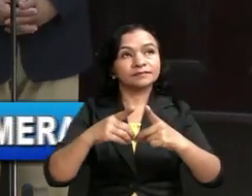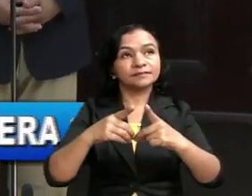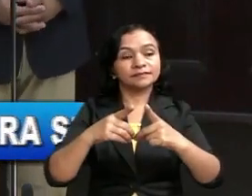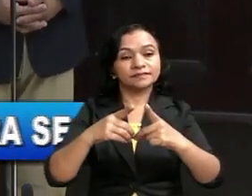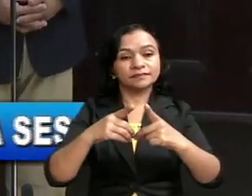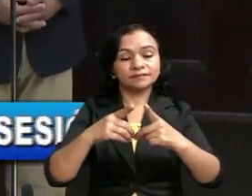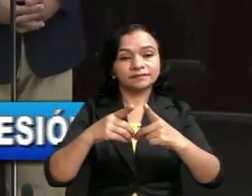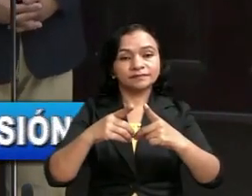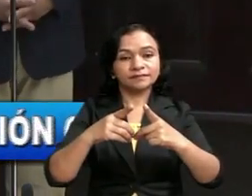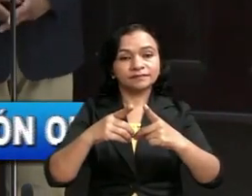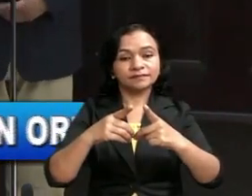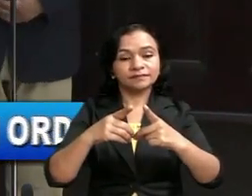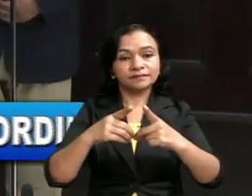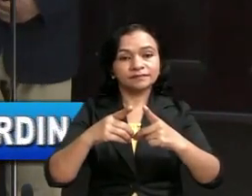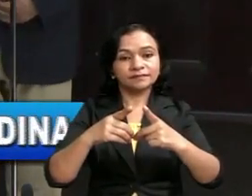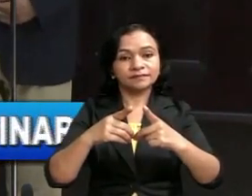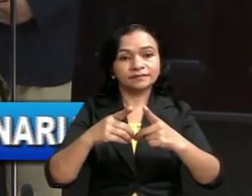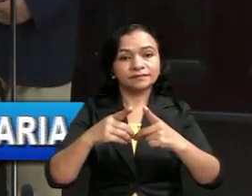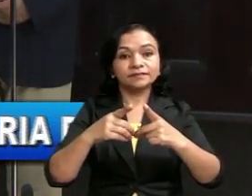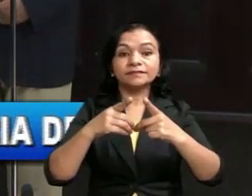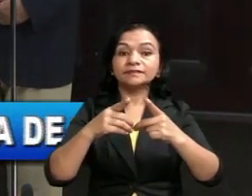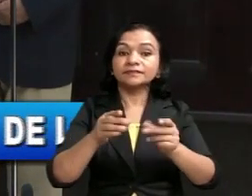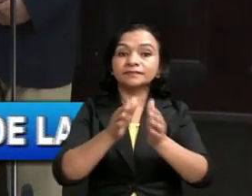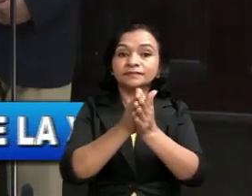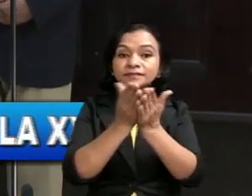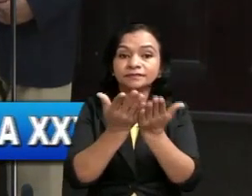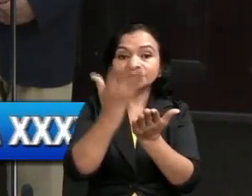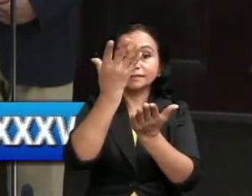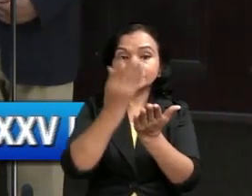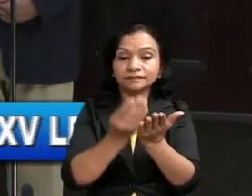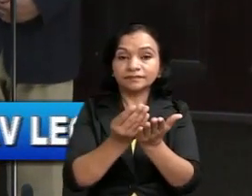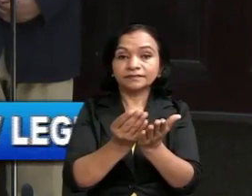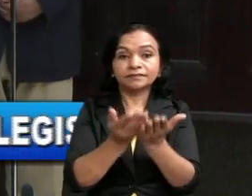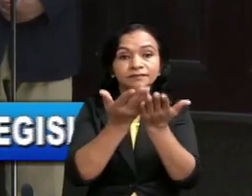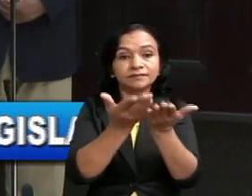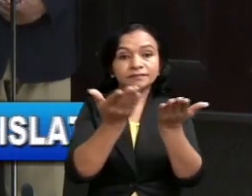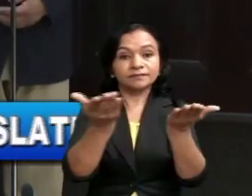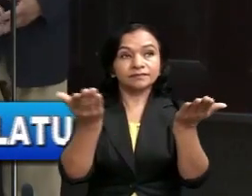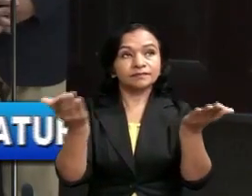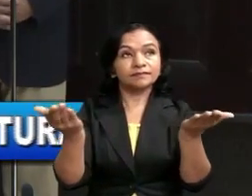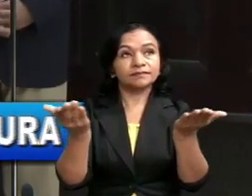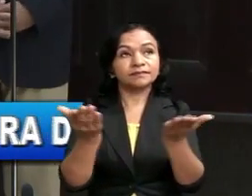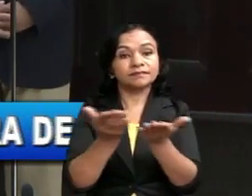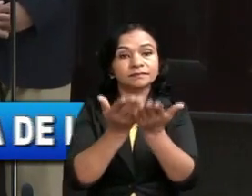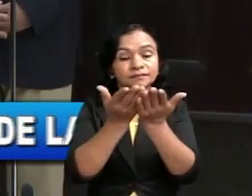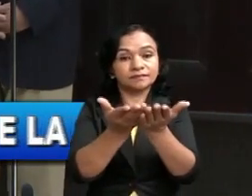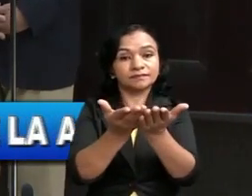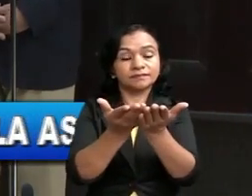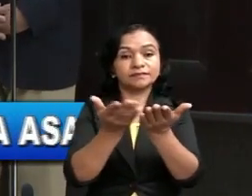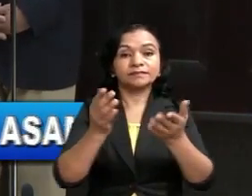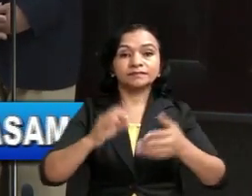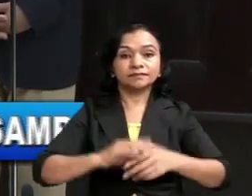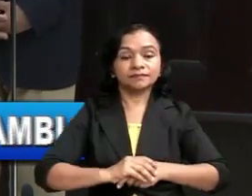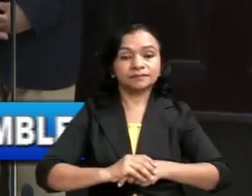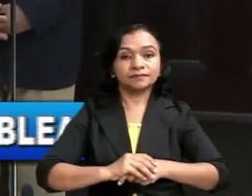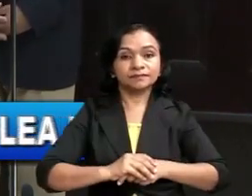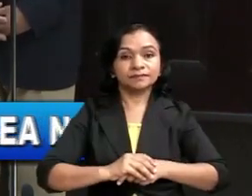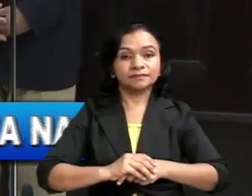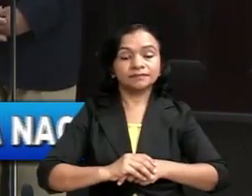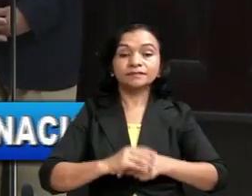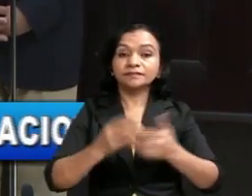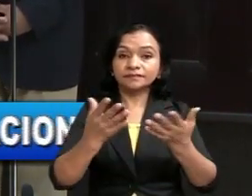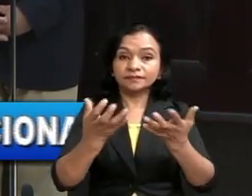out to the rest of the assembly. Y le van a dar una Biblia, le van a hacer llegar una Biblia a sus manos. And I would tell you. Y